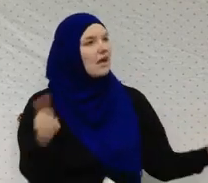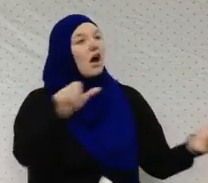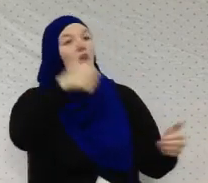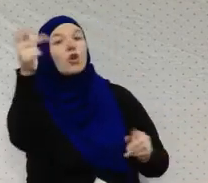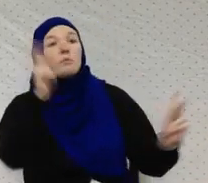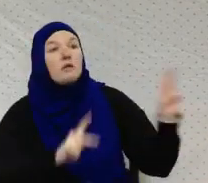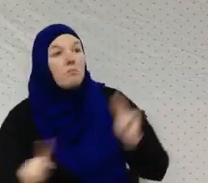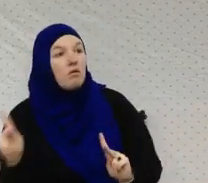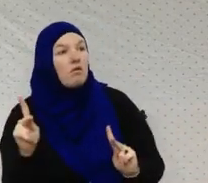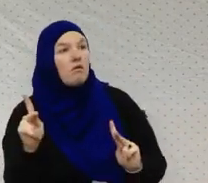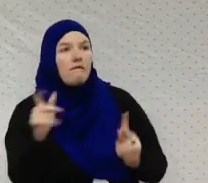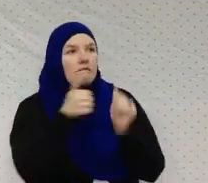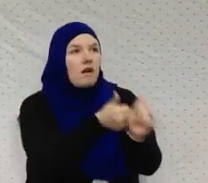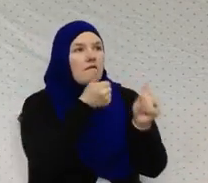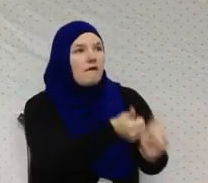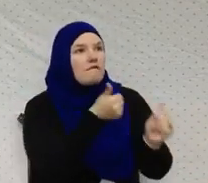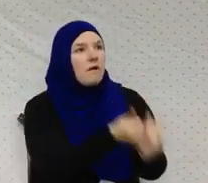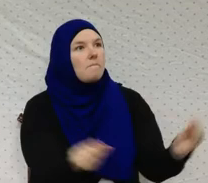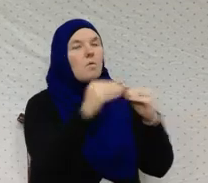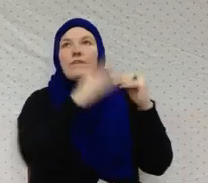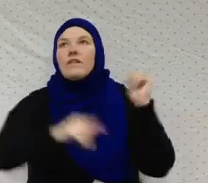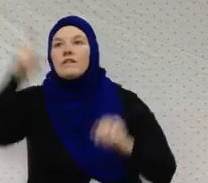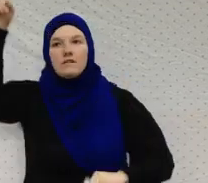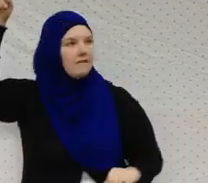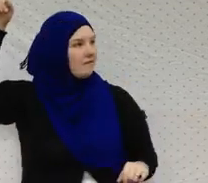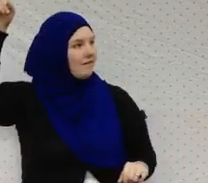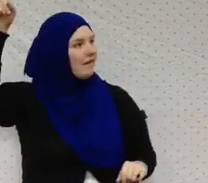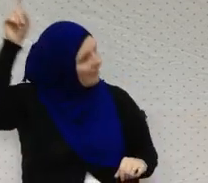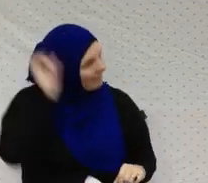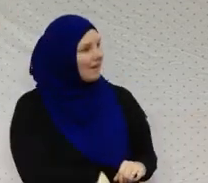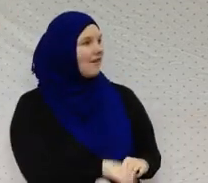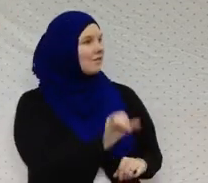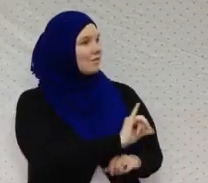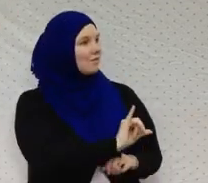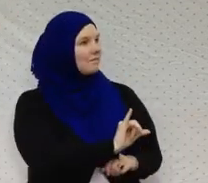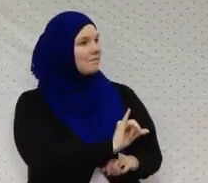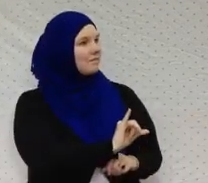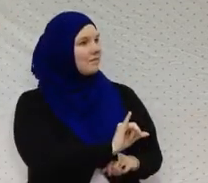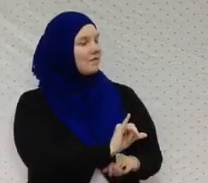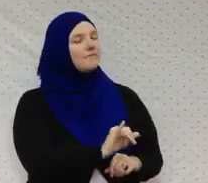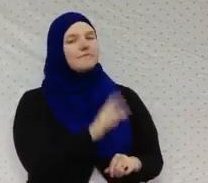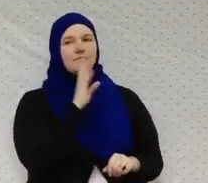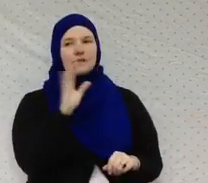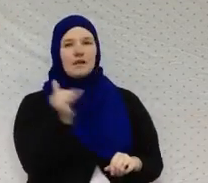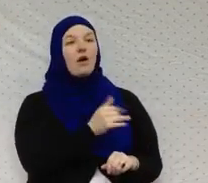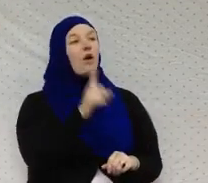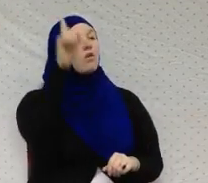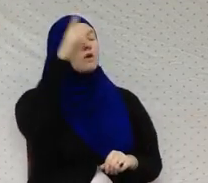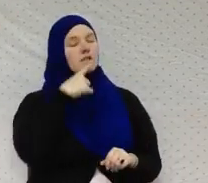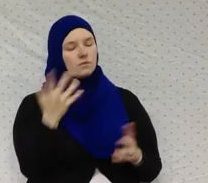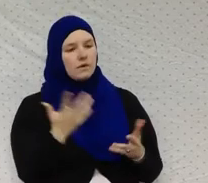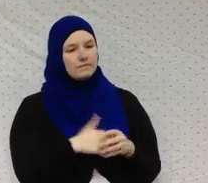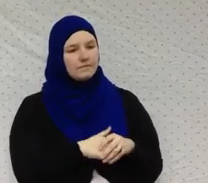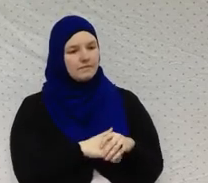Allah told you that you must obey. But even those like parents, for example, Allah subhanahu wa ta'ala says,